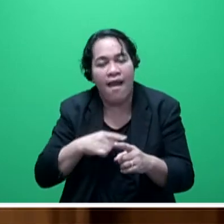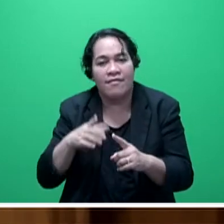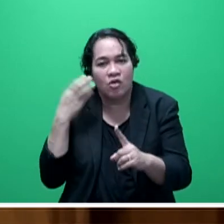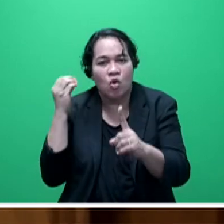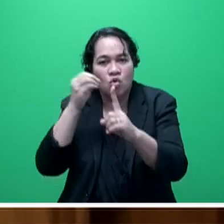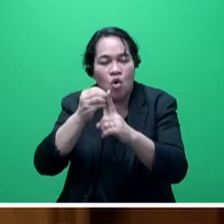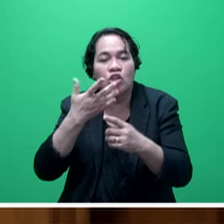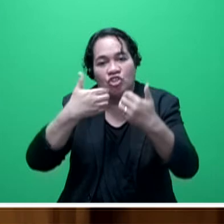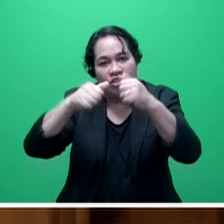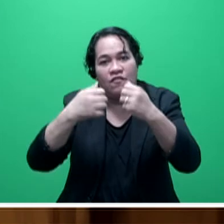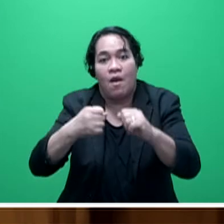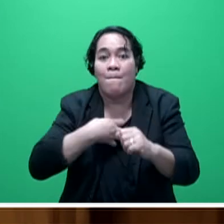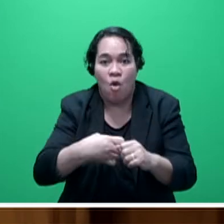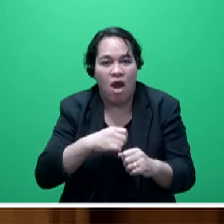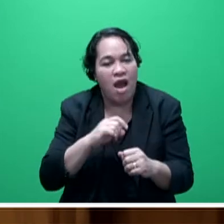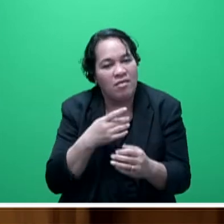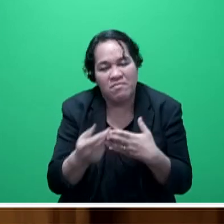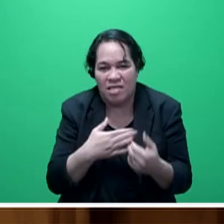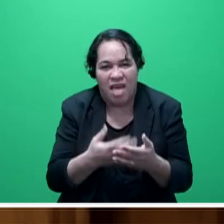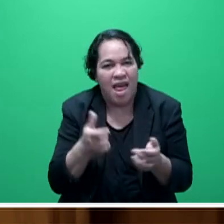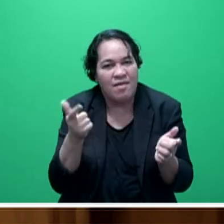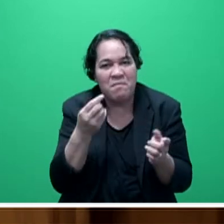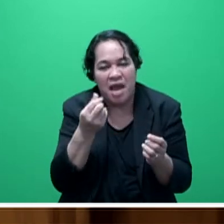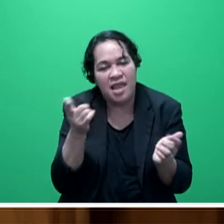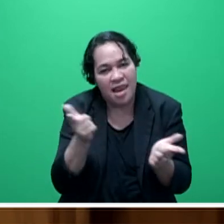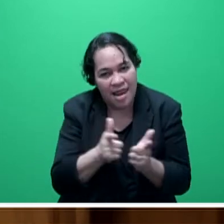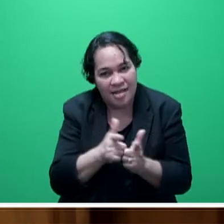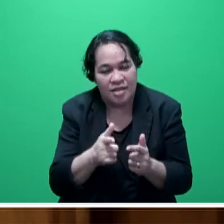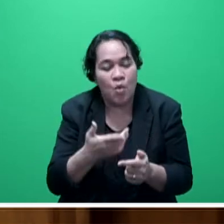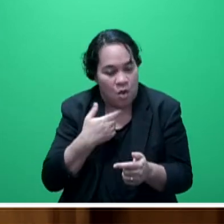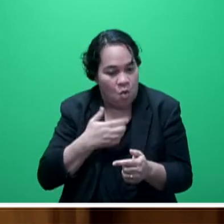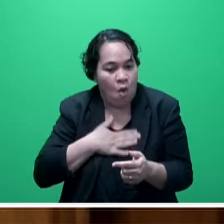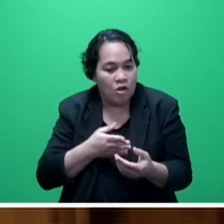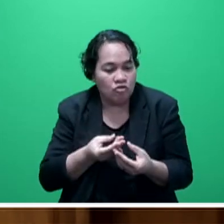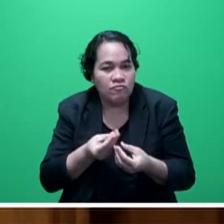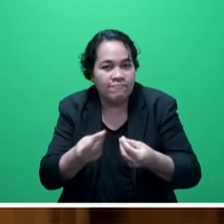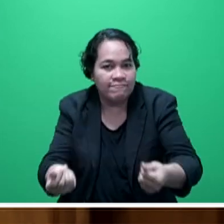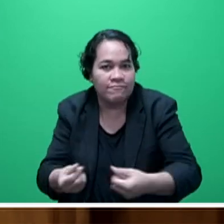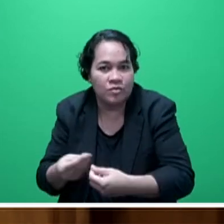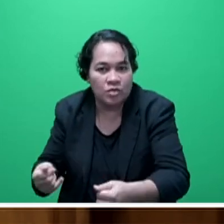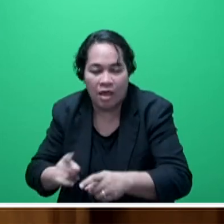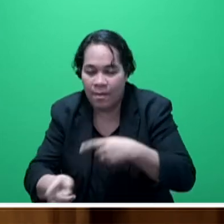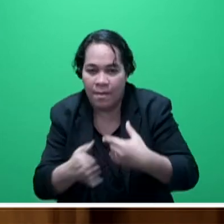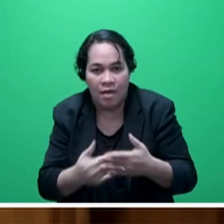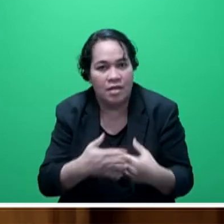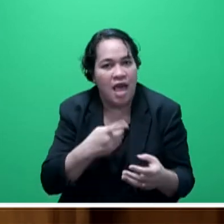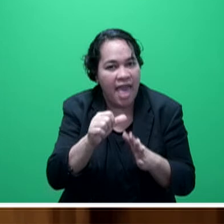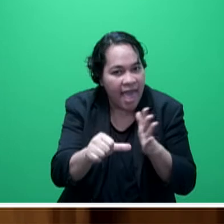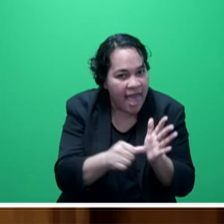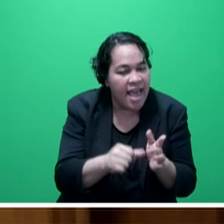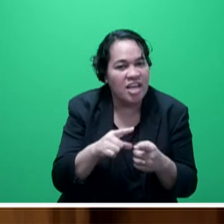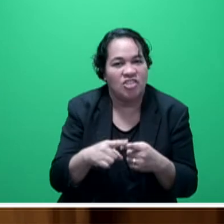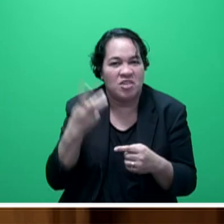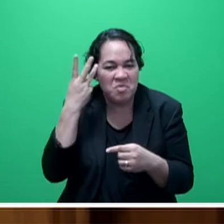less. We are determined to address the needs of all Fijians, irrespective of age, gender,